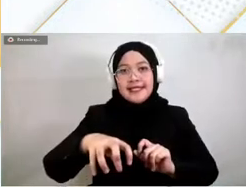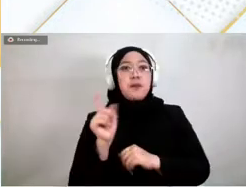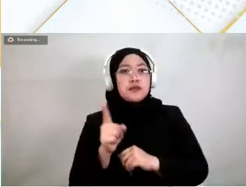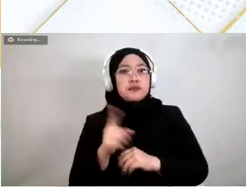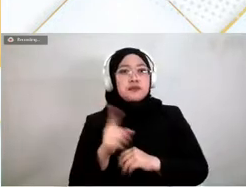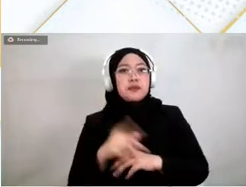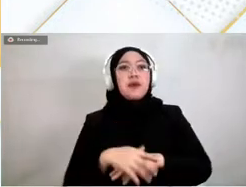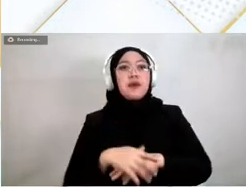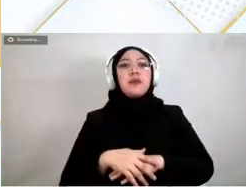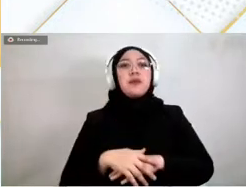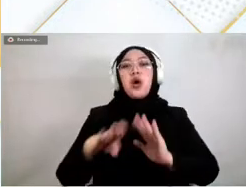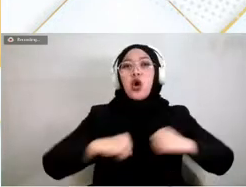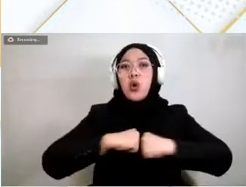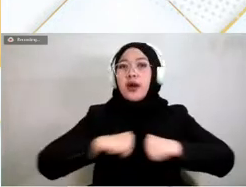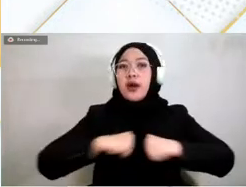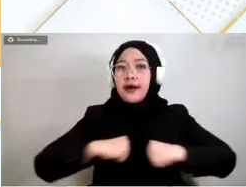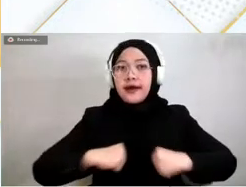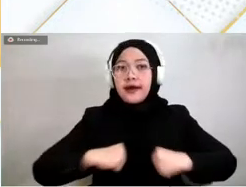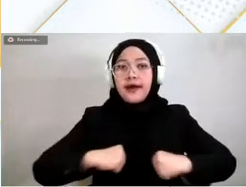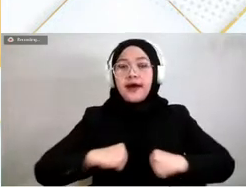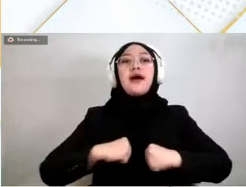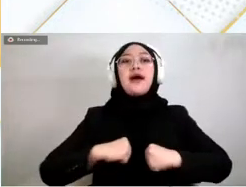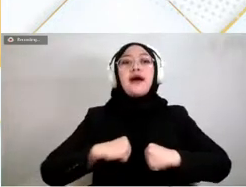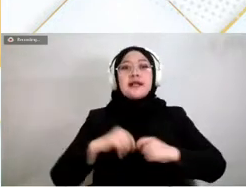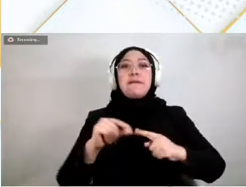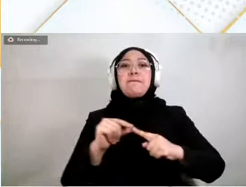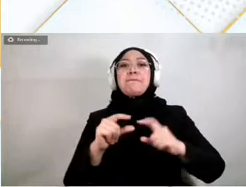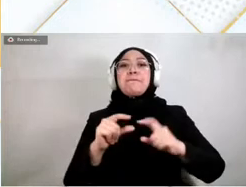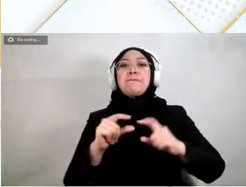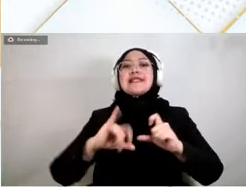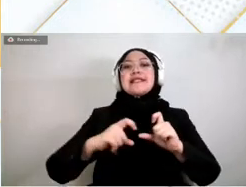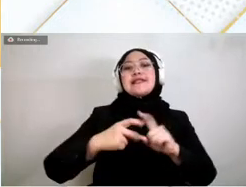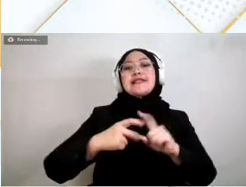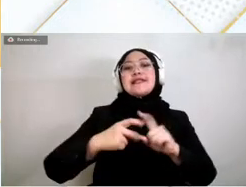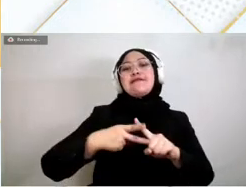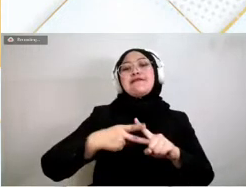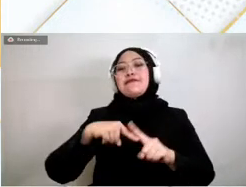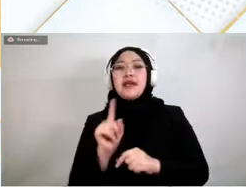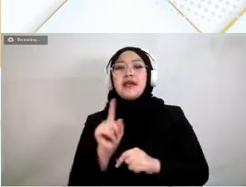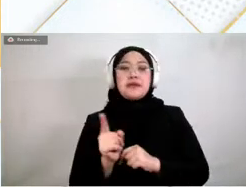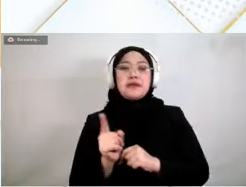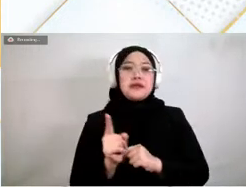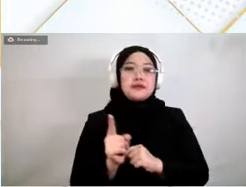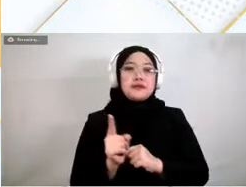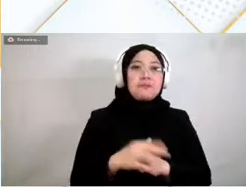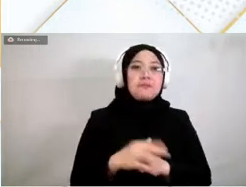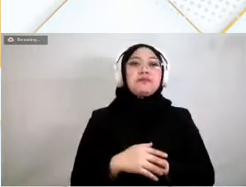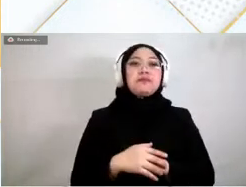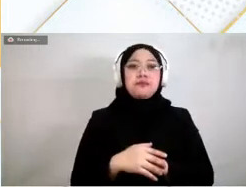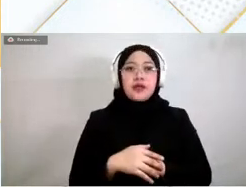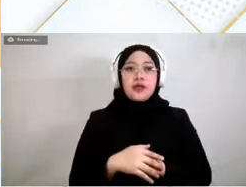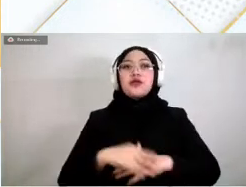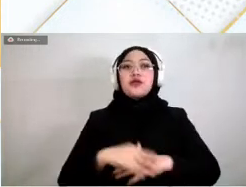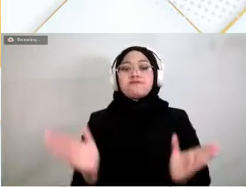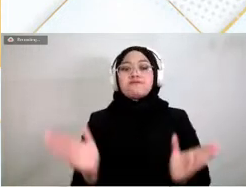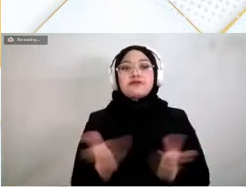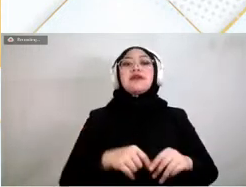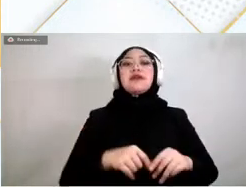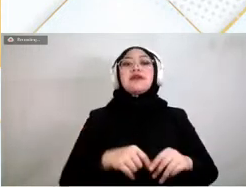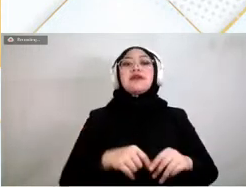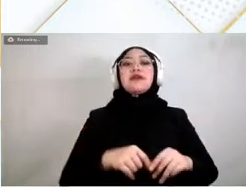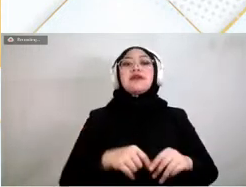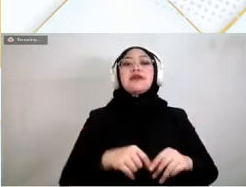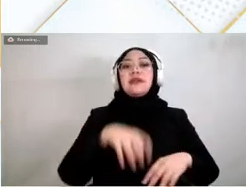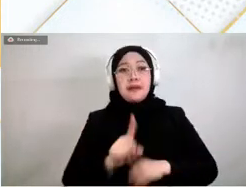sport event in the Pacific region, drawing thousands of athletes and officials to the province, serves